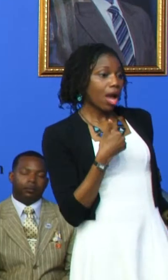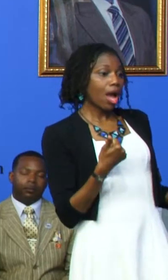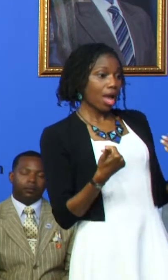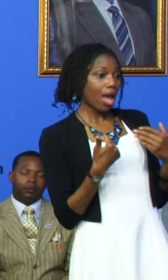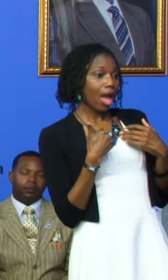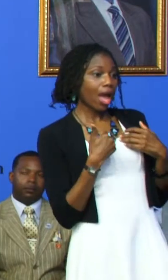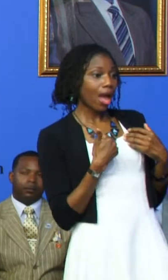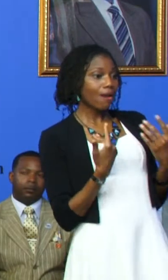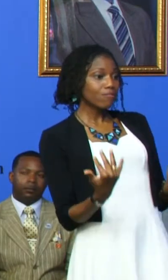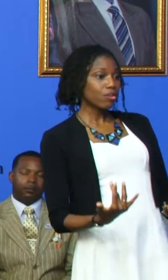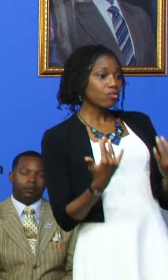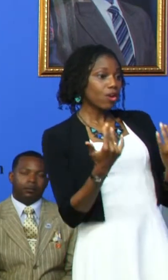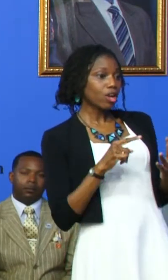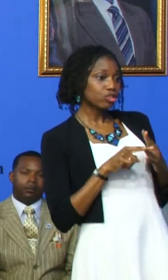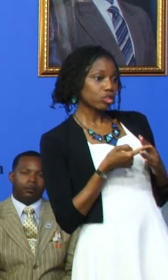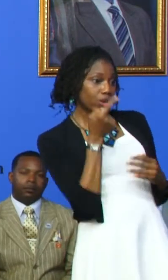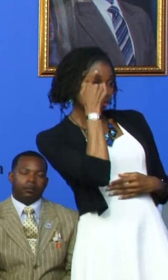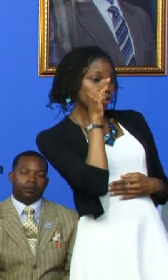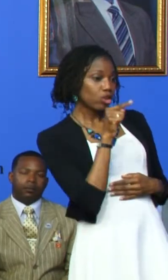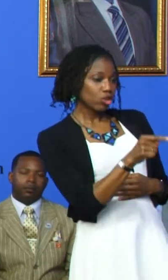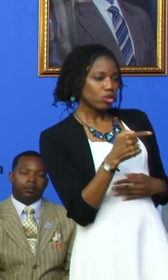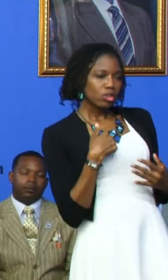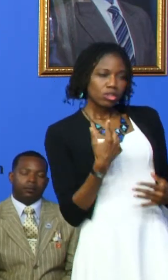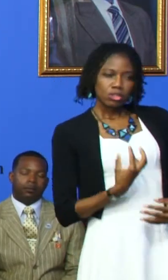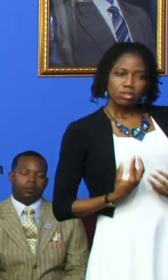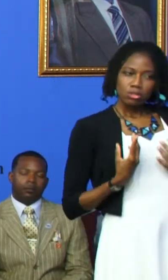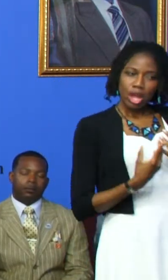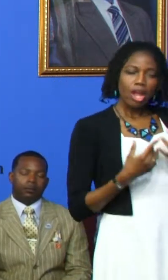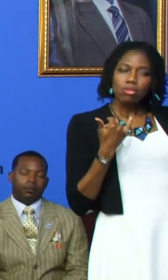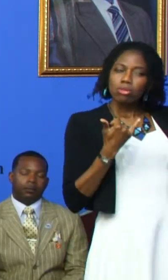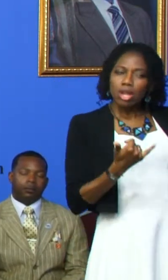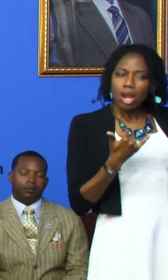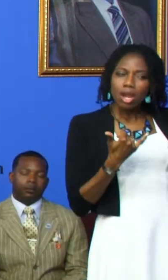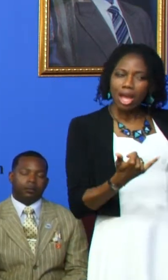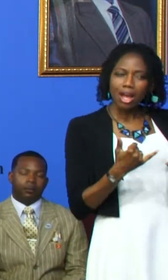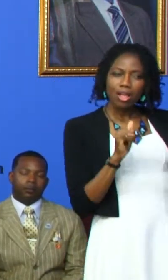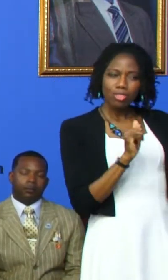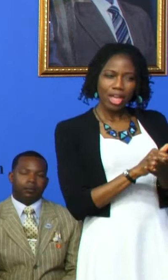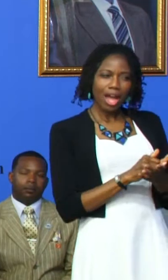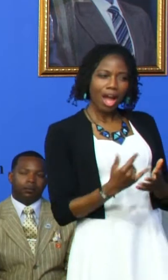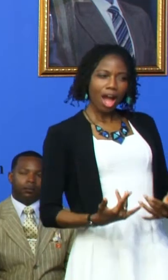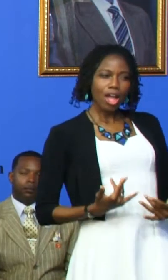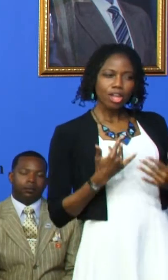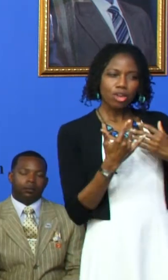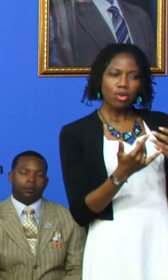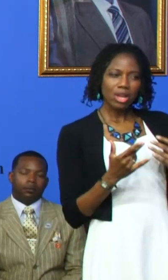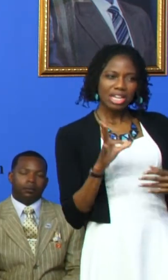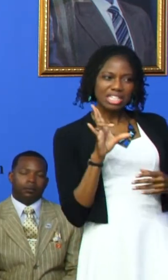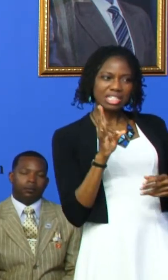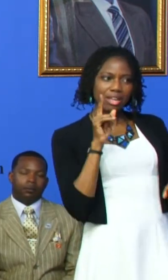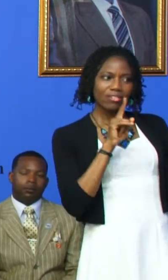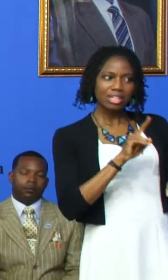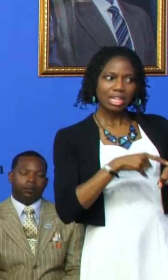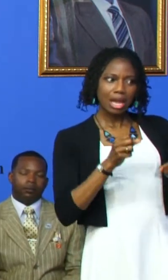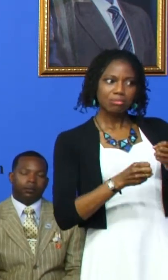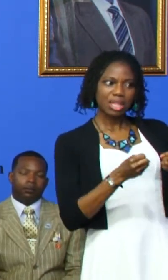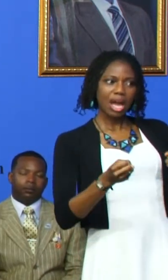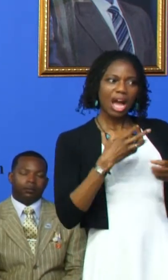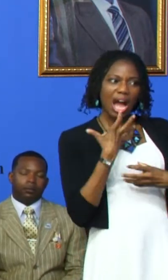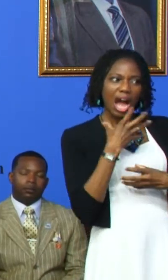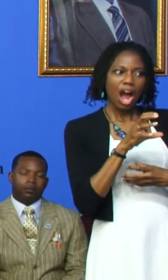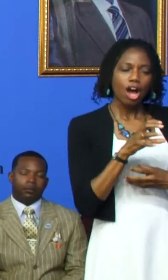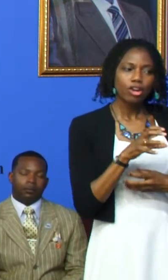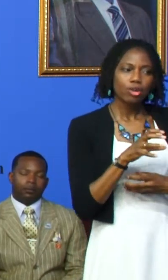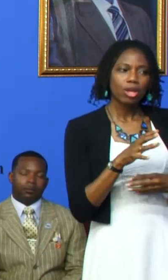up. In fact, I'm so angry that I've heated it up 7 times hotter than it's